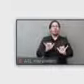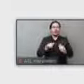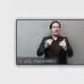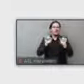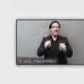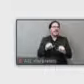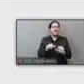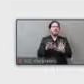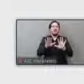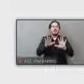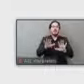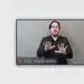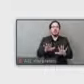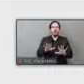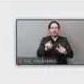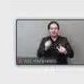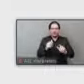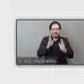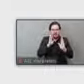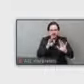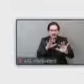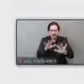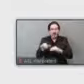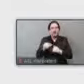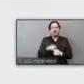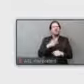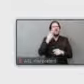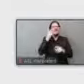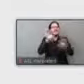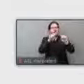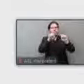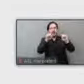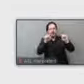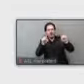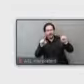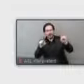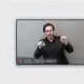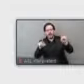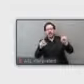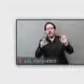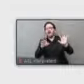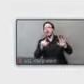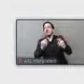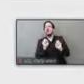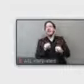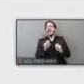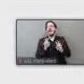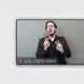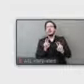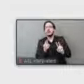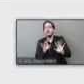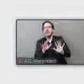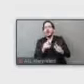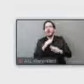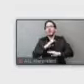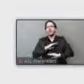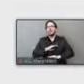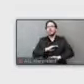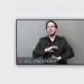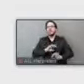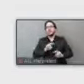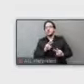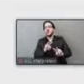that downward trend that does lag, but in deaths as well. And we're hoping to see single digits sometime in the